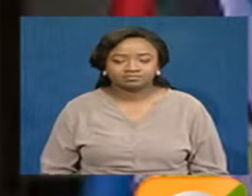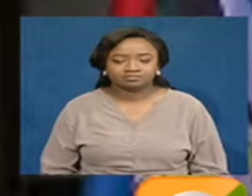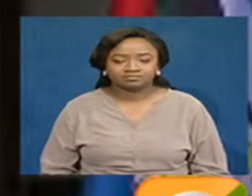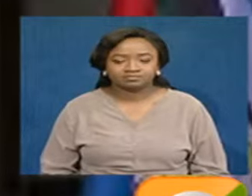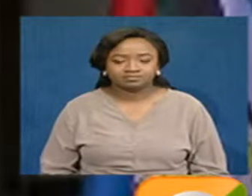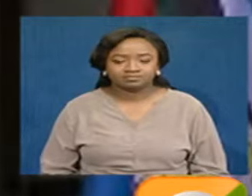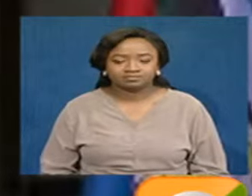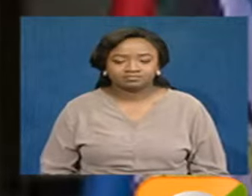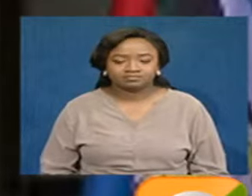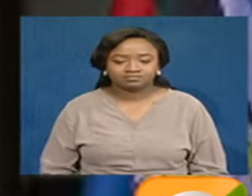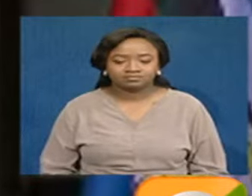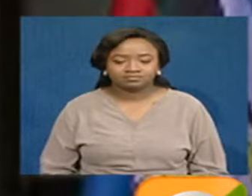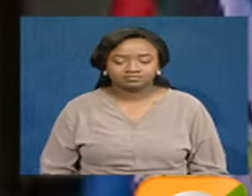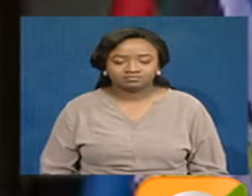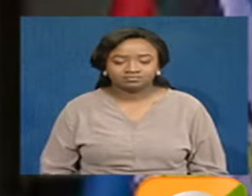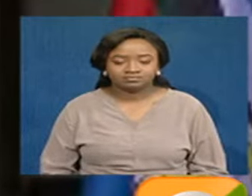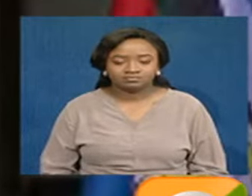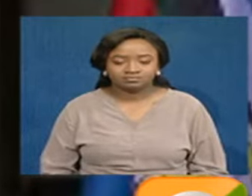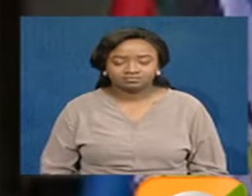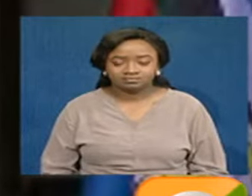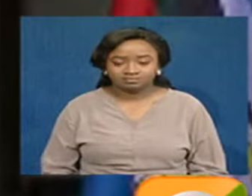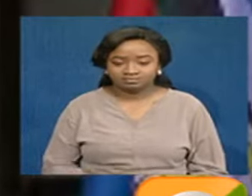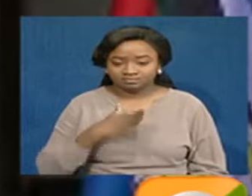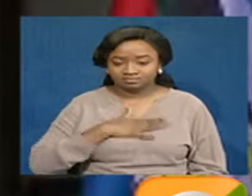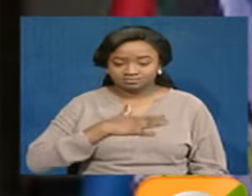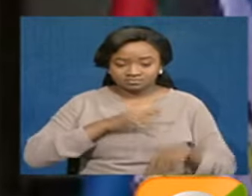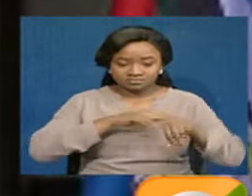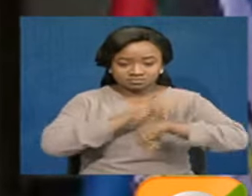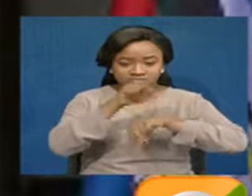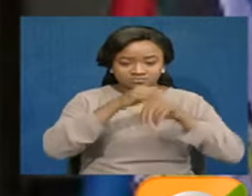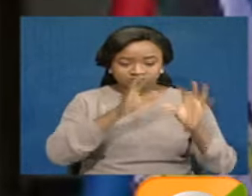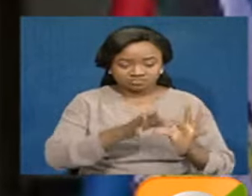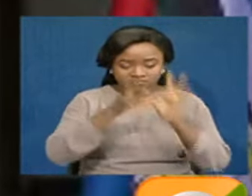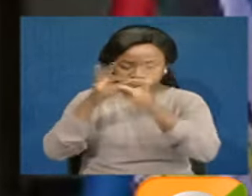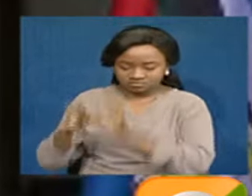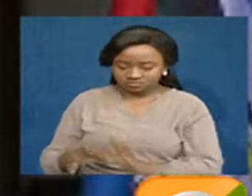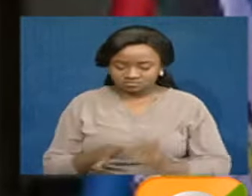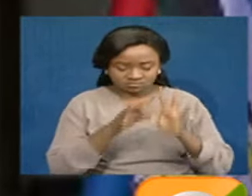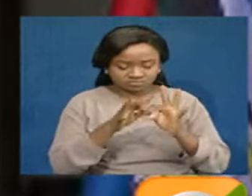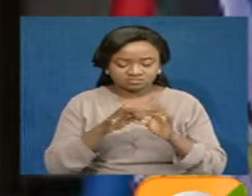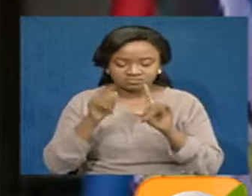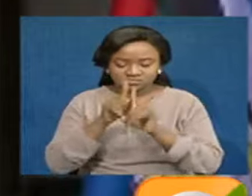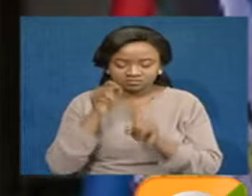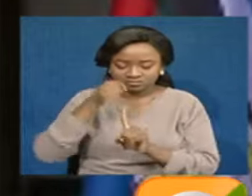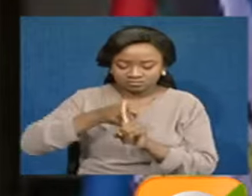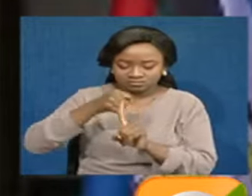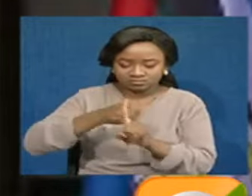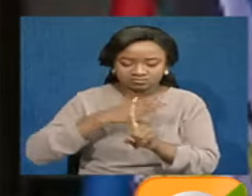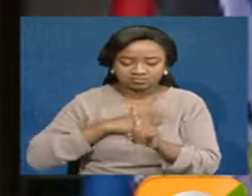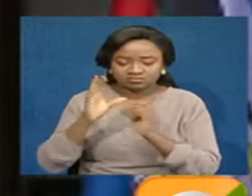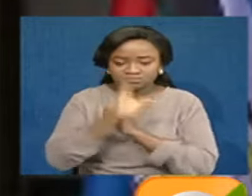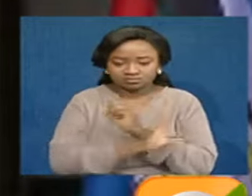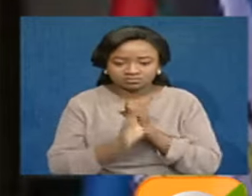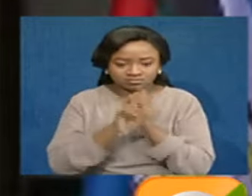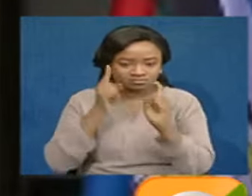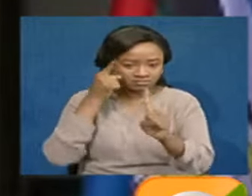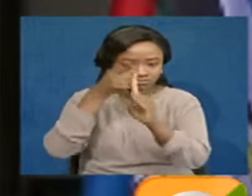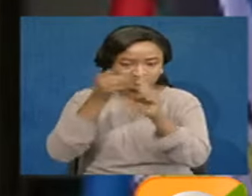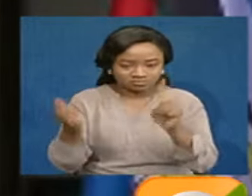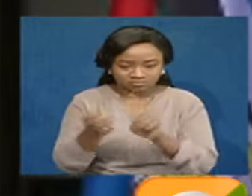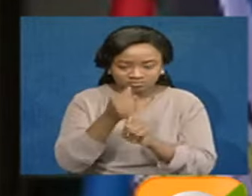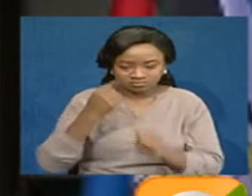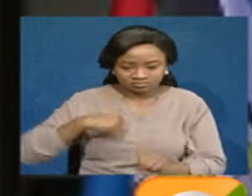divisions, solidify our national unity, and pursue our country's goals as brothers and